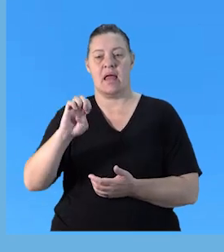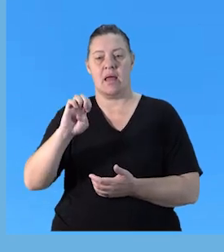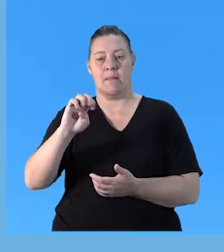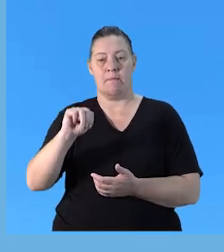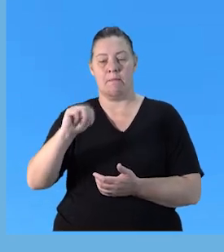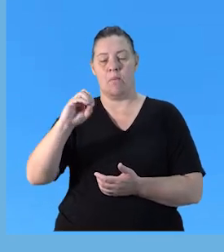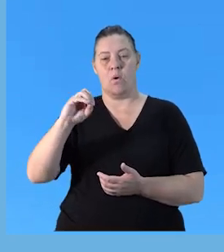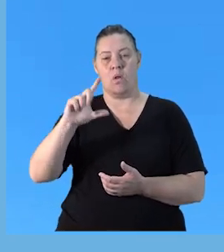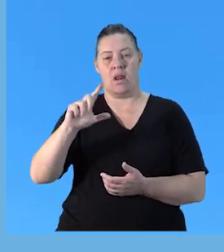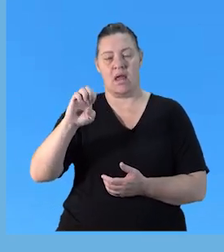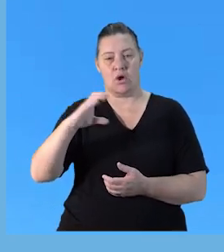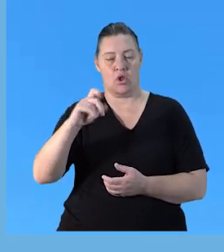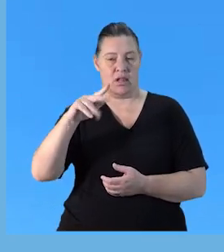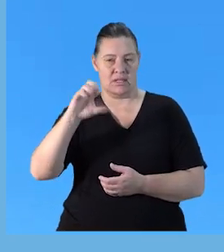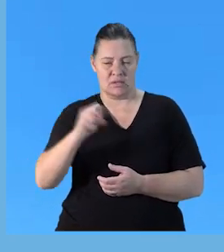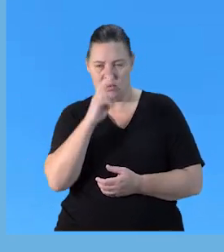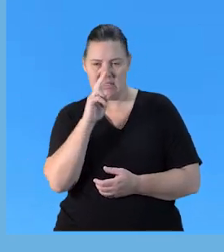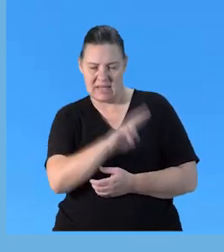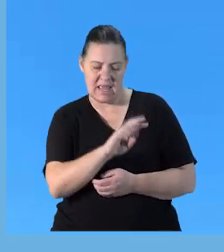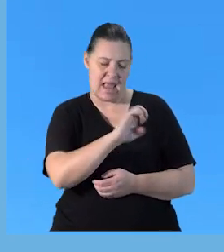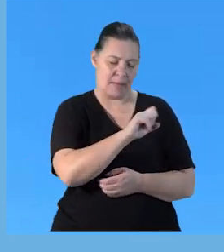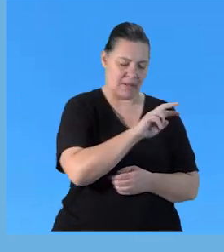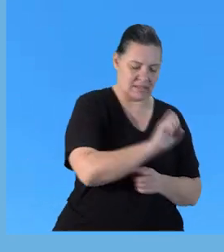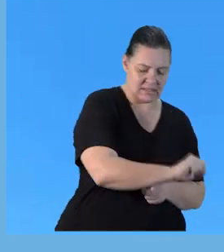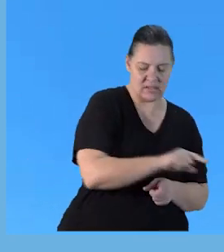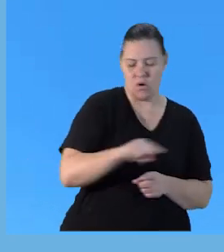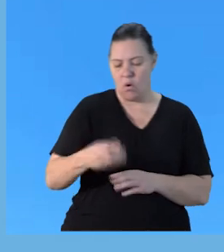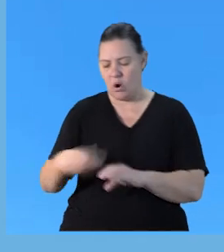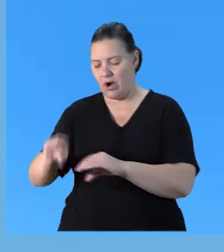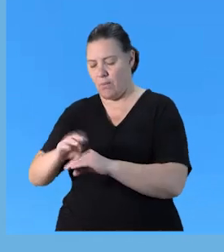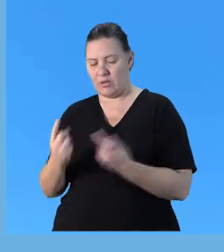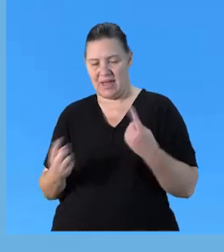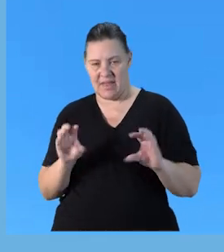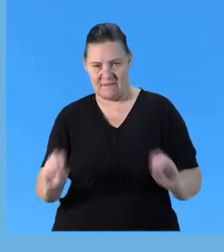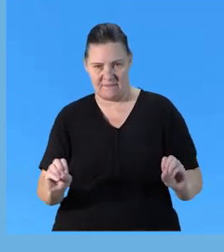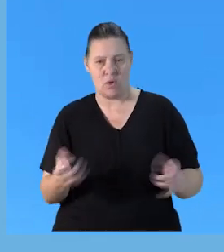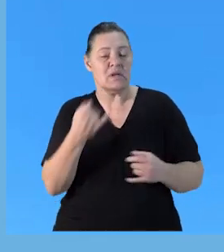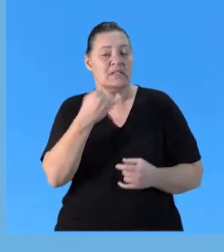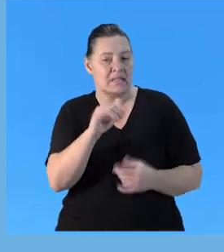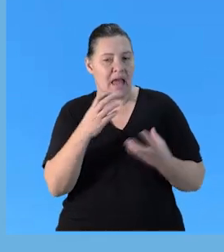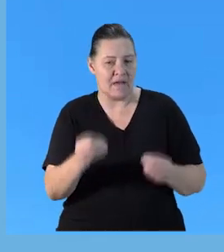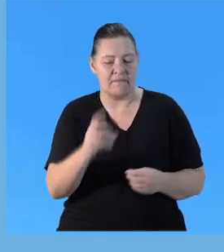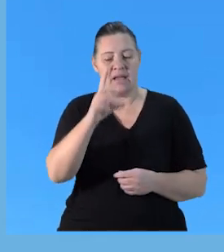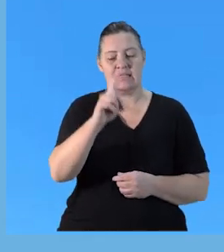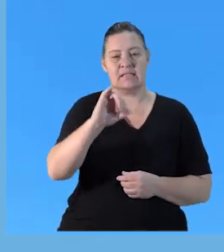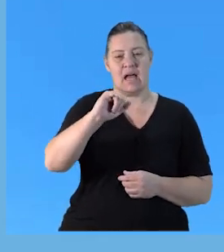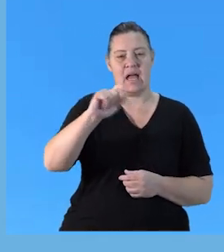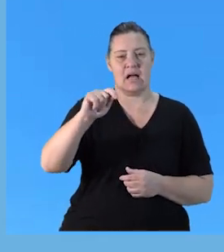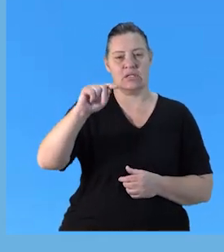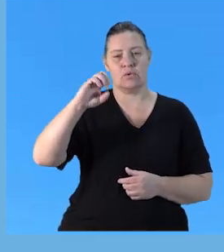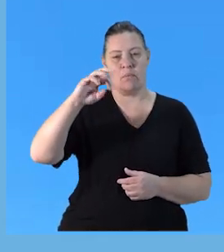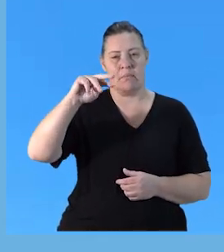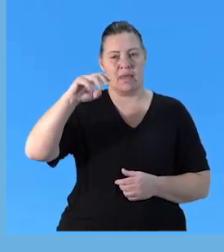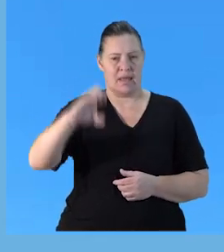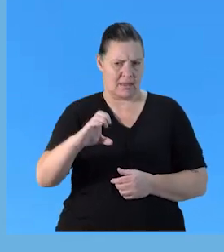two, electrons can be transferred between objects resulting in a charge on an object. Remember, those objects that now have a